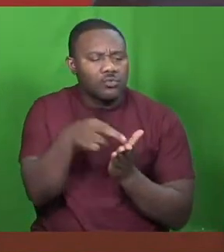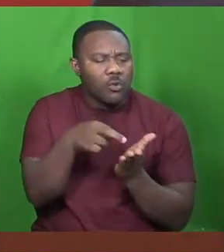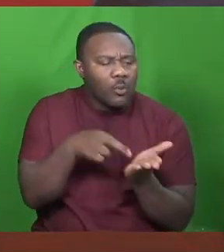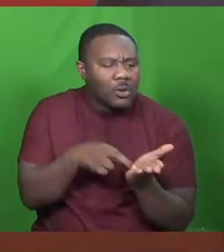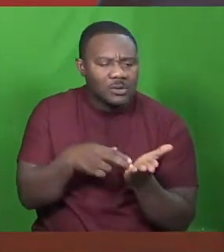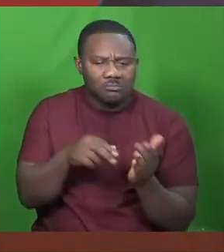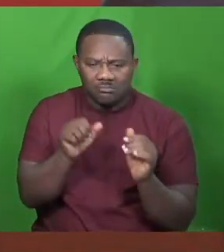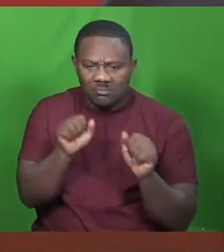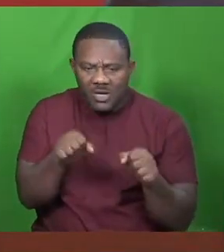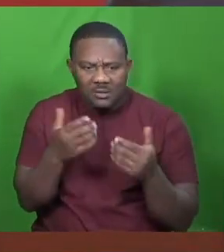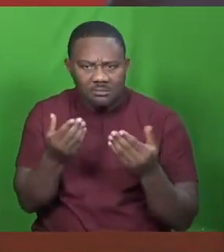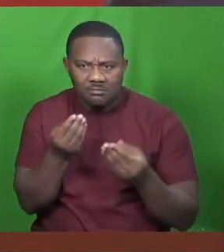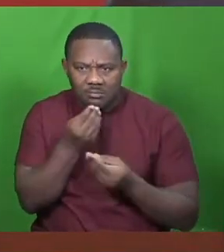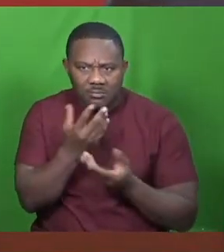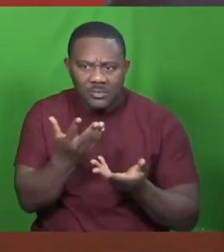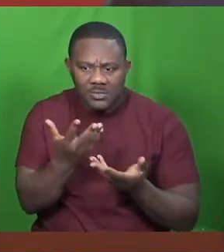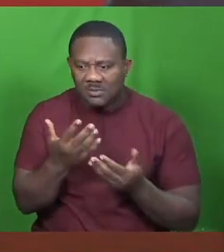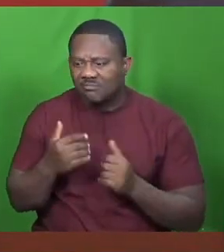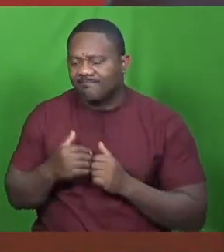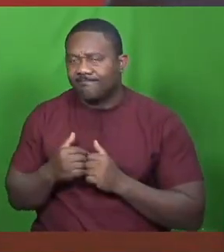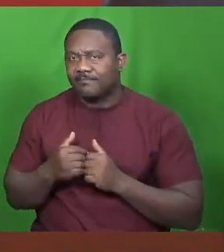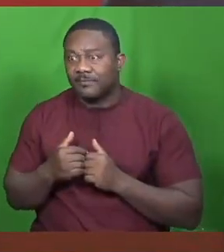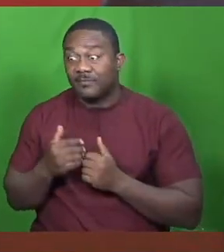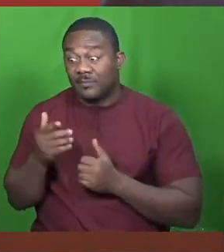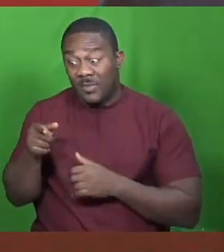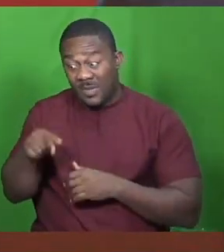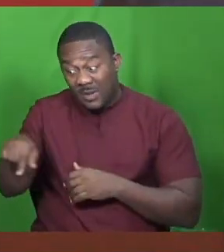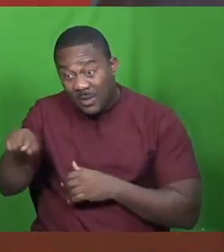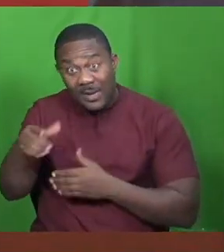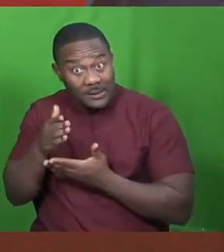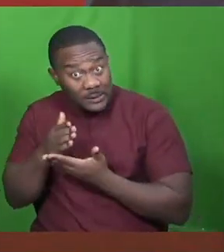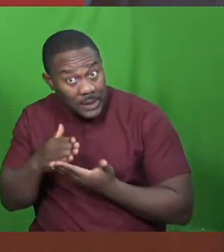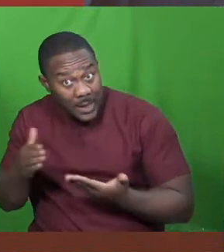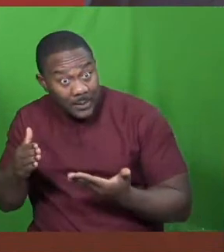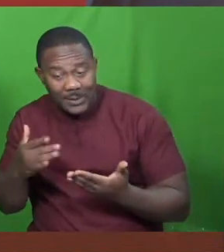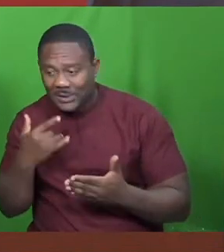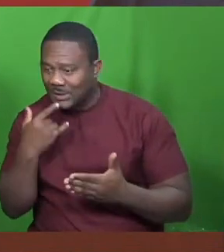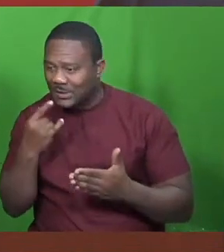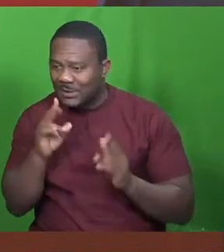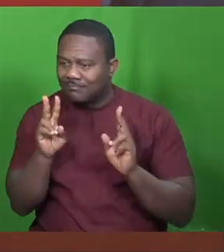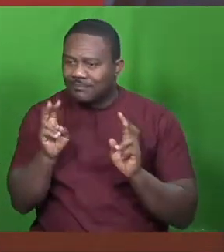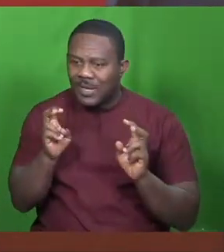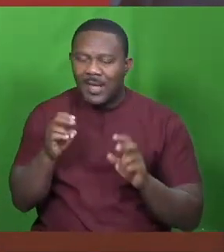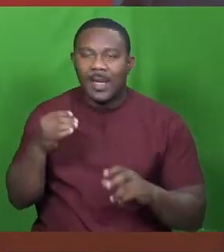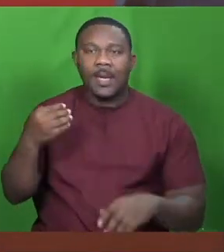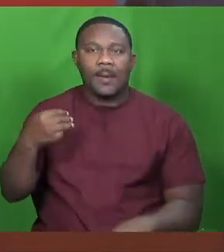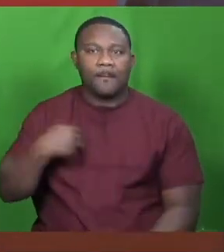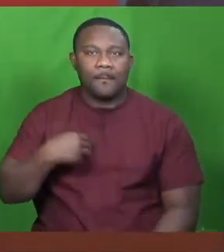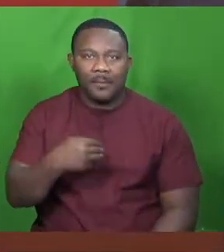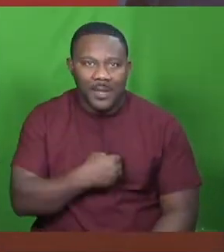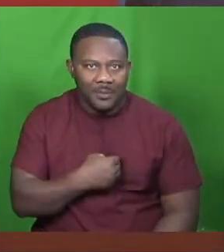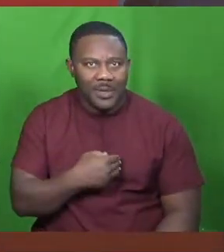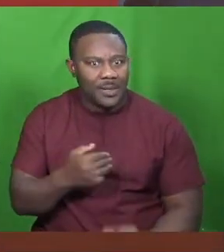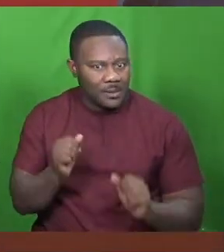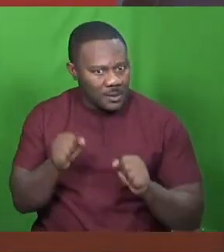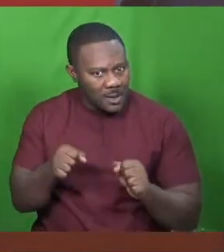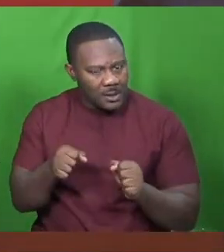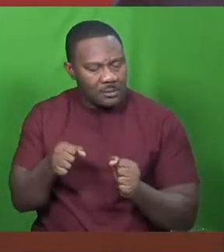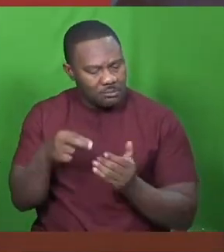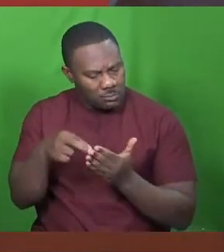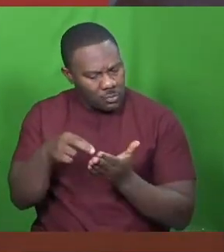clearly stated that a member of the committee can present the report. So that is why we usually allow